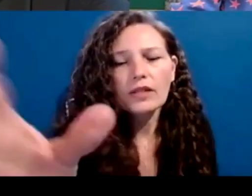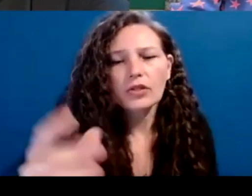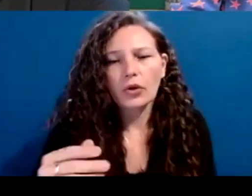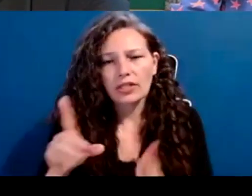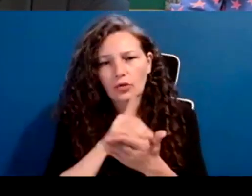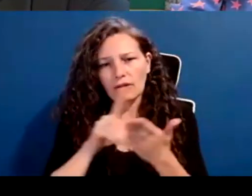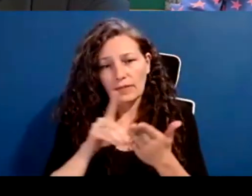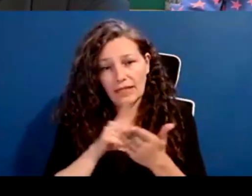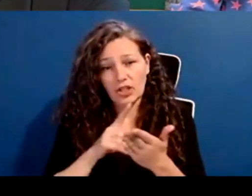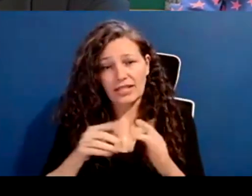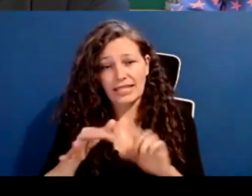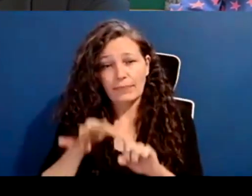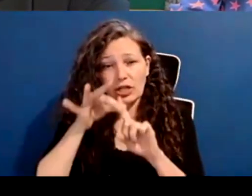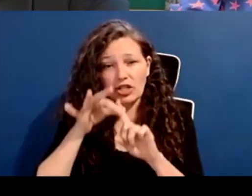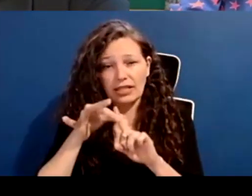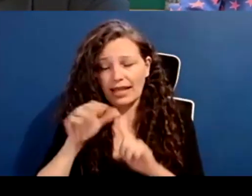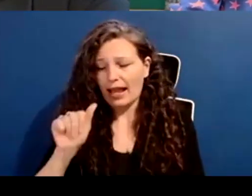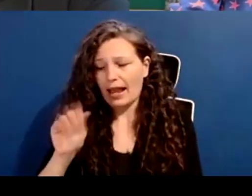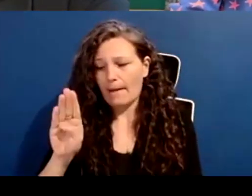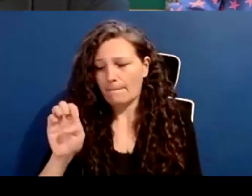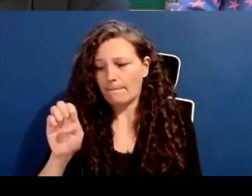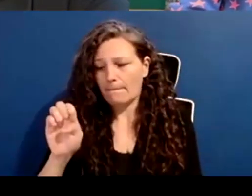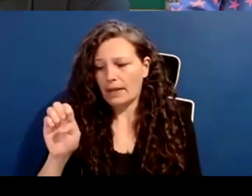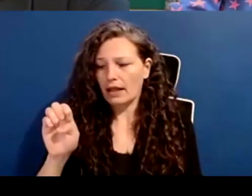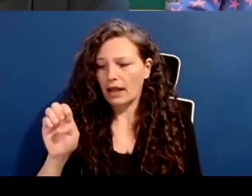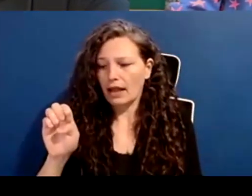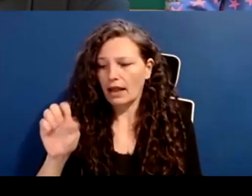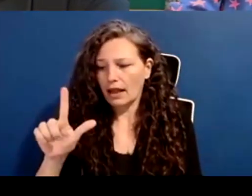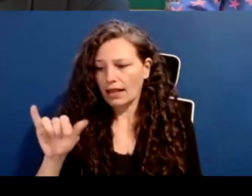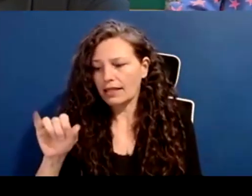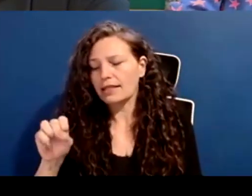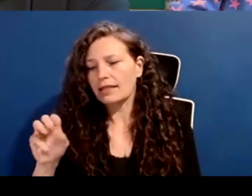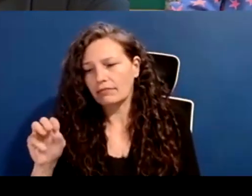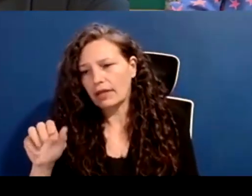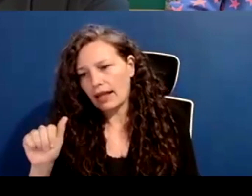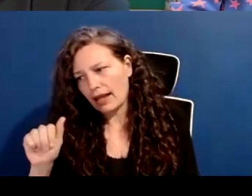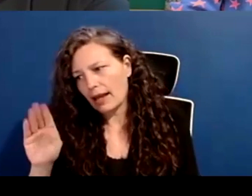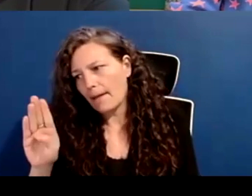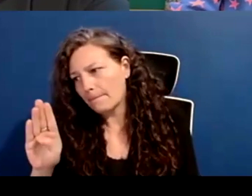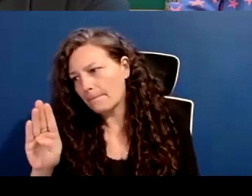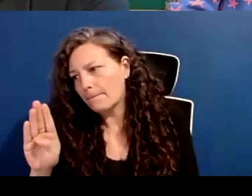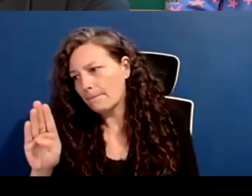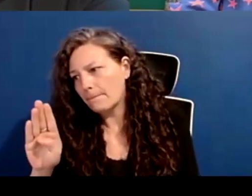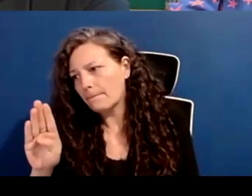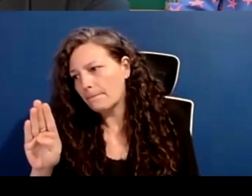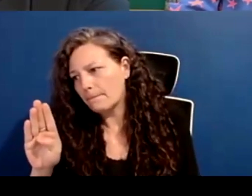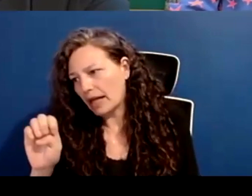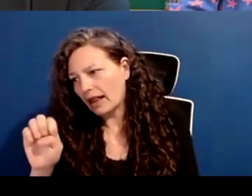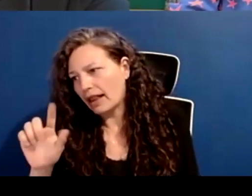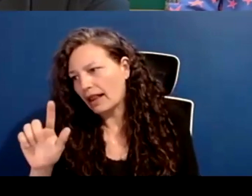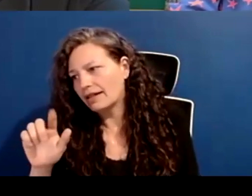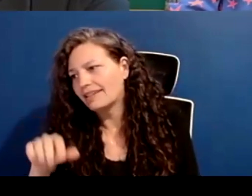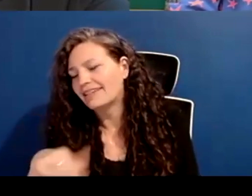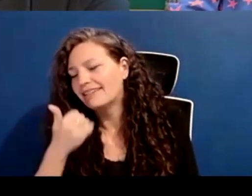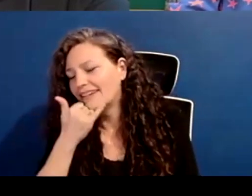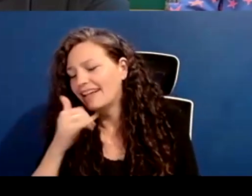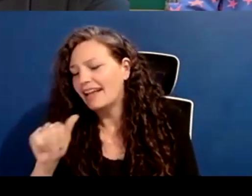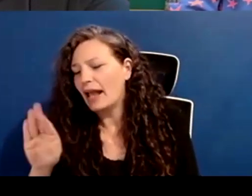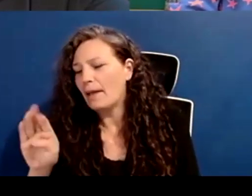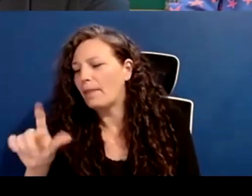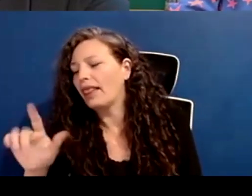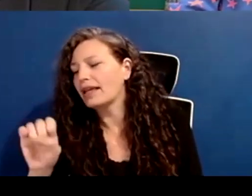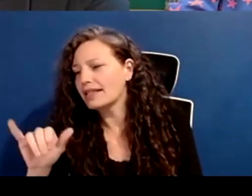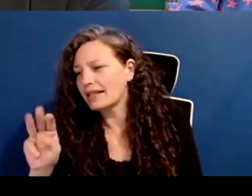justify, especially in the early colonial days, what was seen as a Christian ethos of charity and